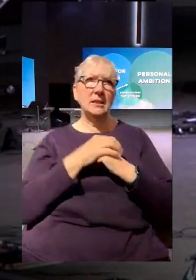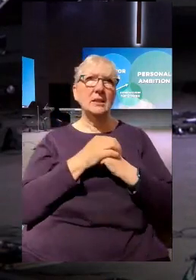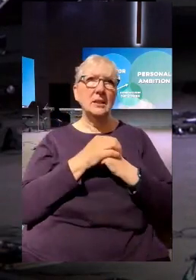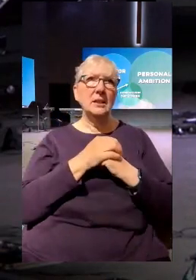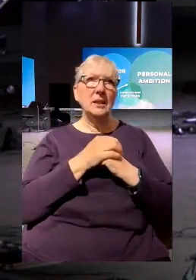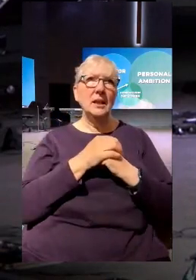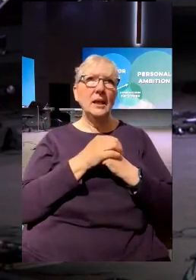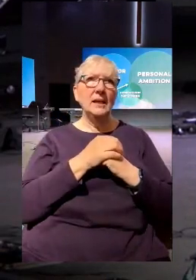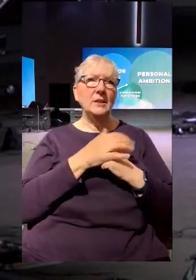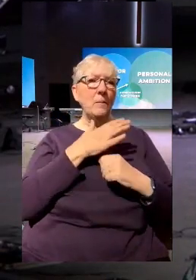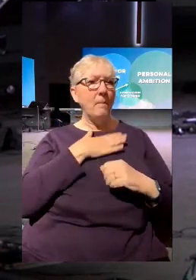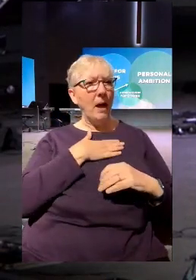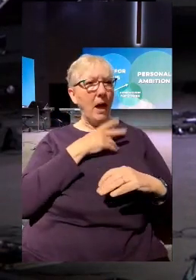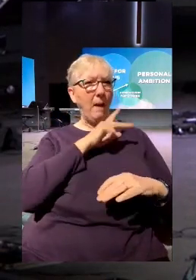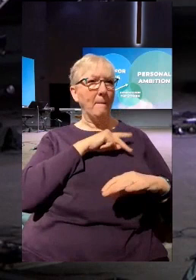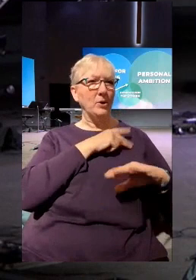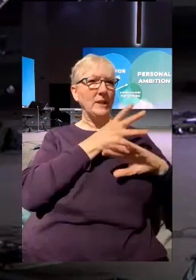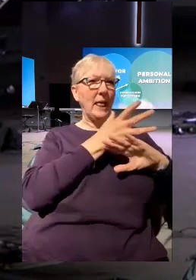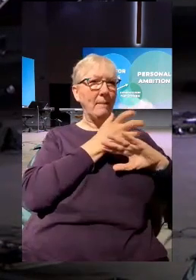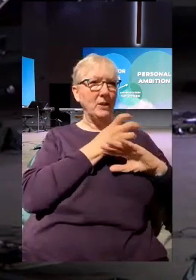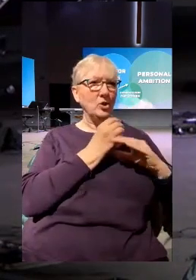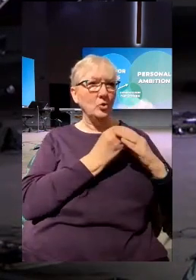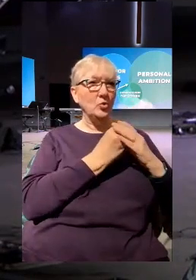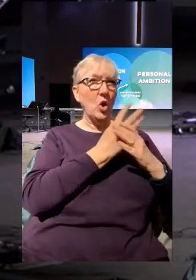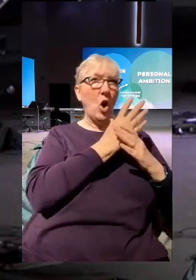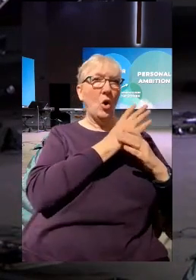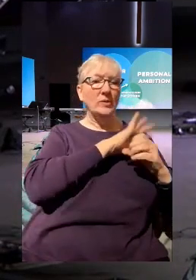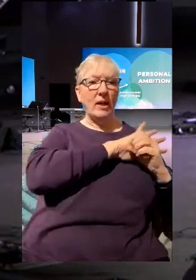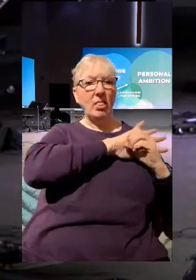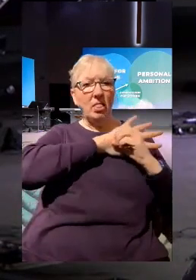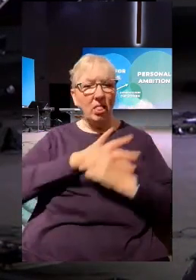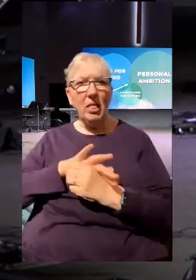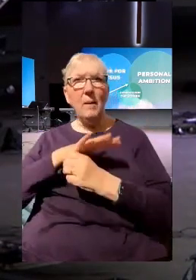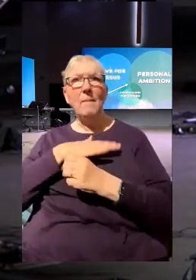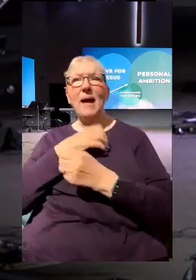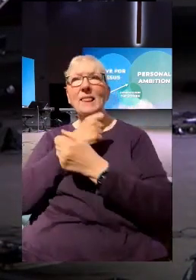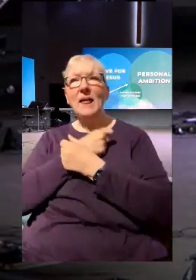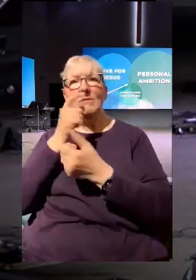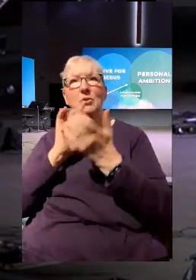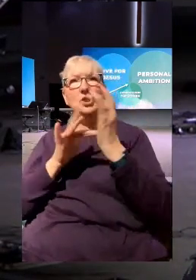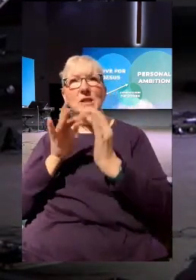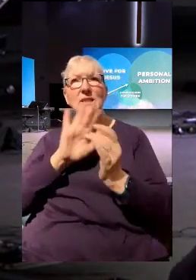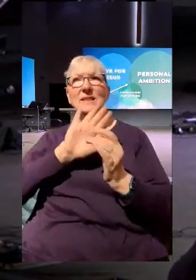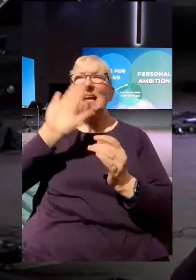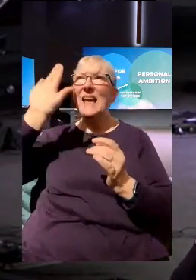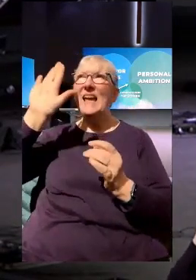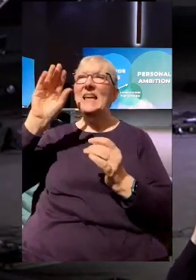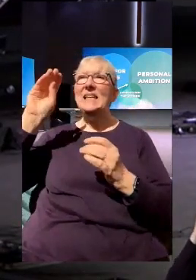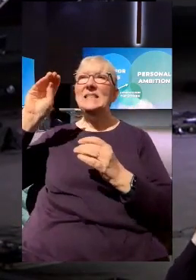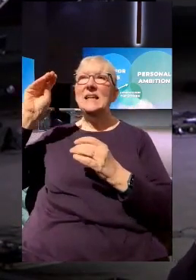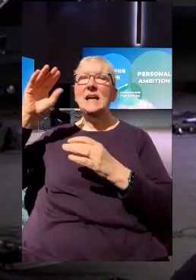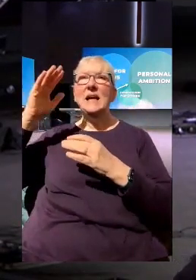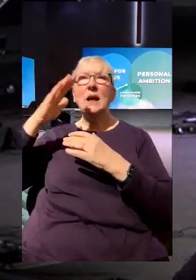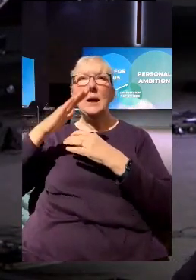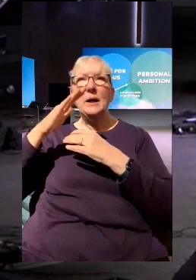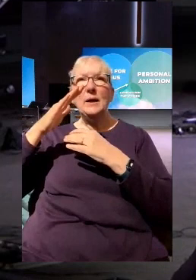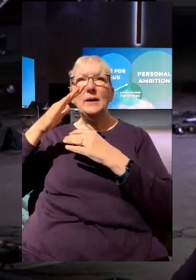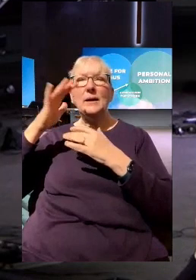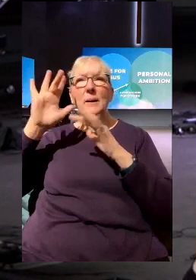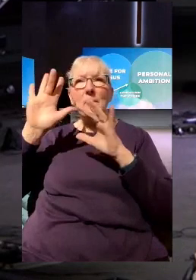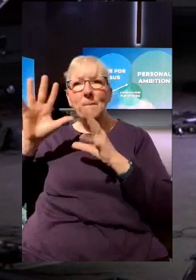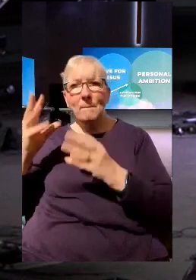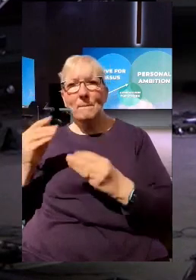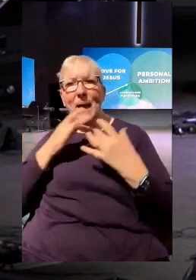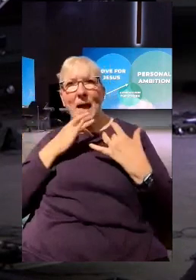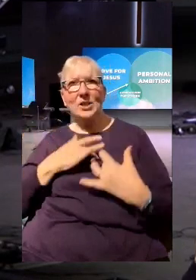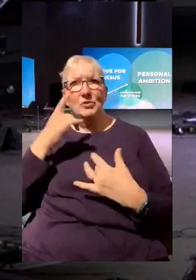they crowd out our love for Jesus, which crowds out his compassion for others. And that little word grace can scarcely